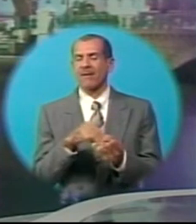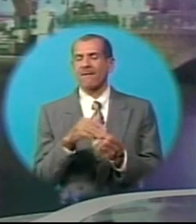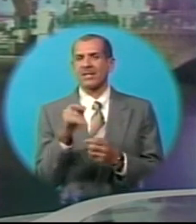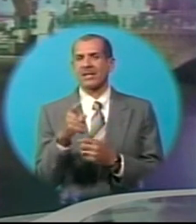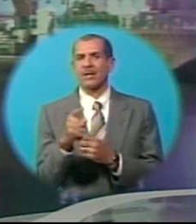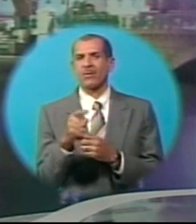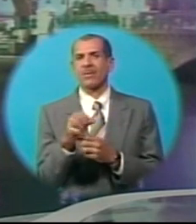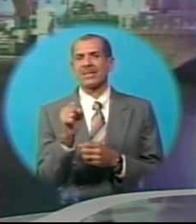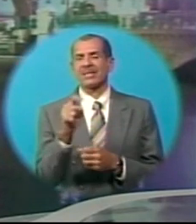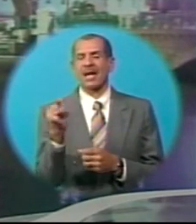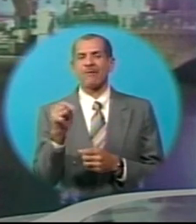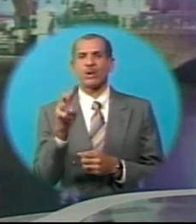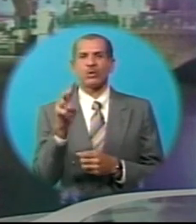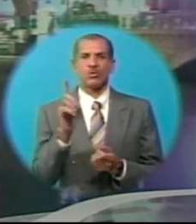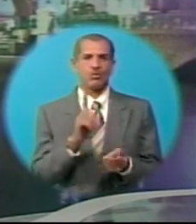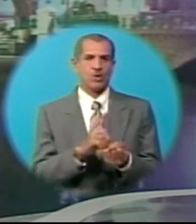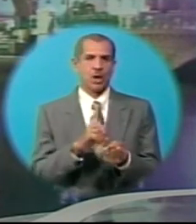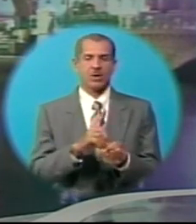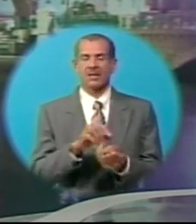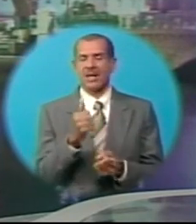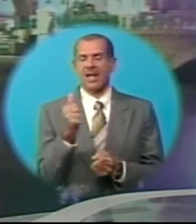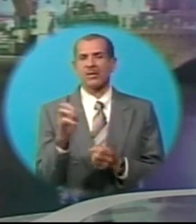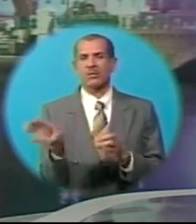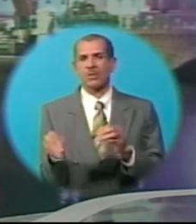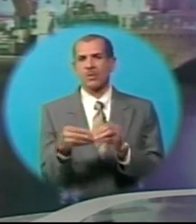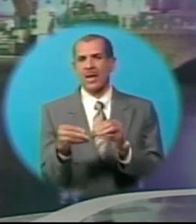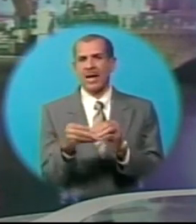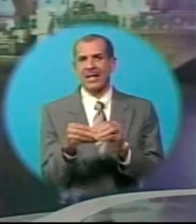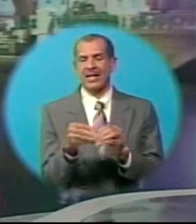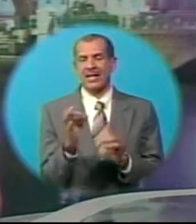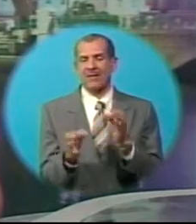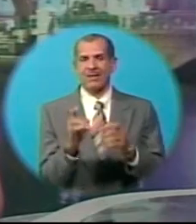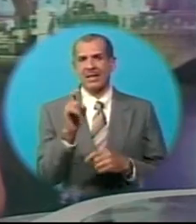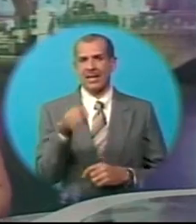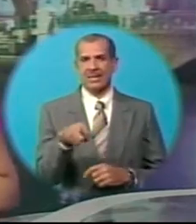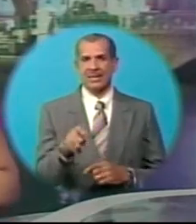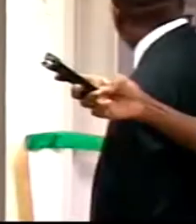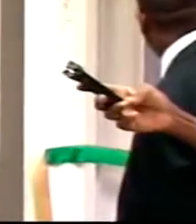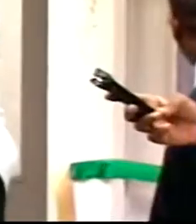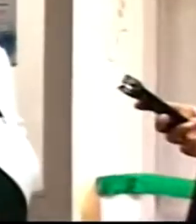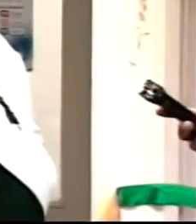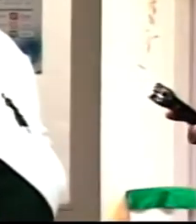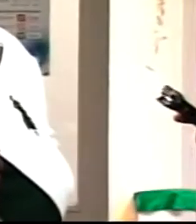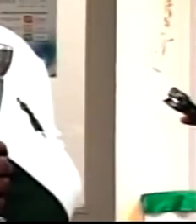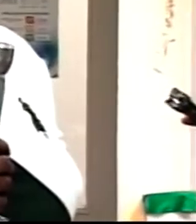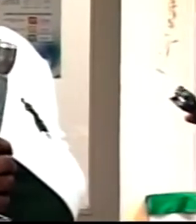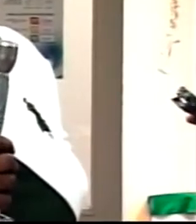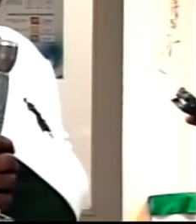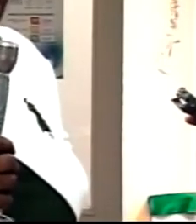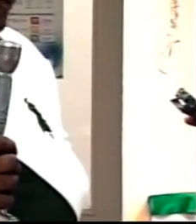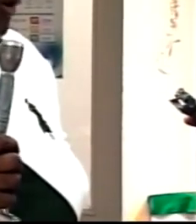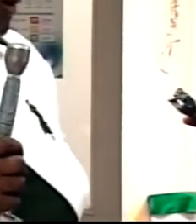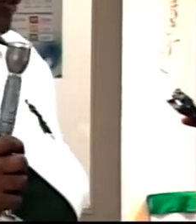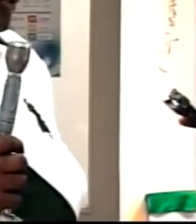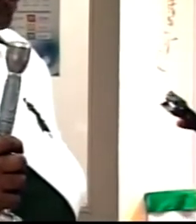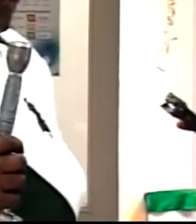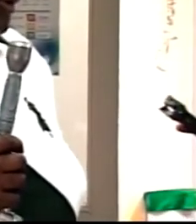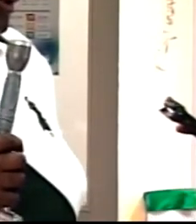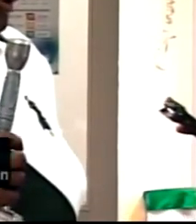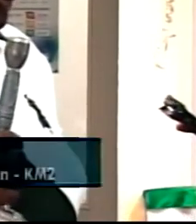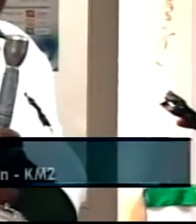2 doctors and additional resources will be added if necessary. This provides health care free of